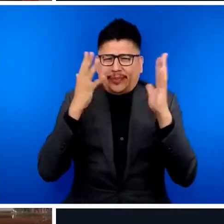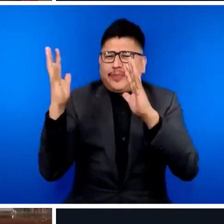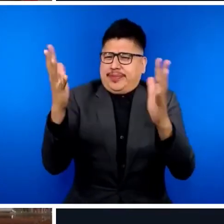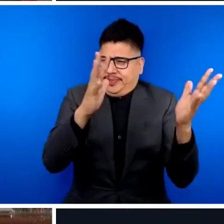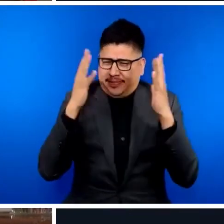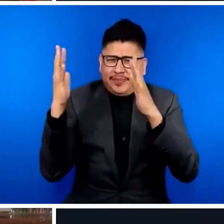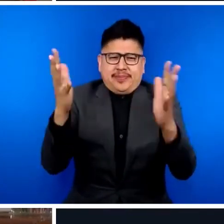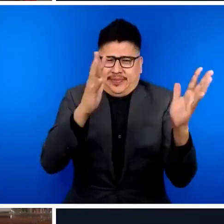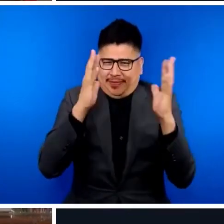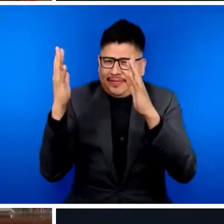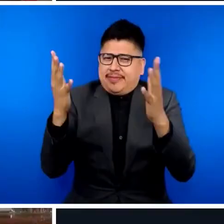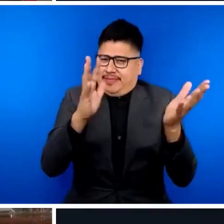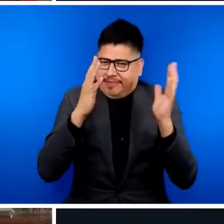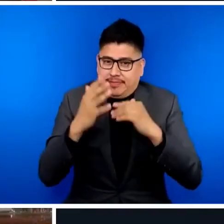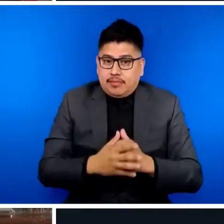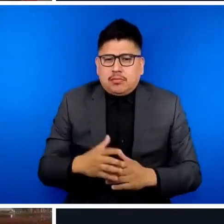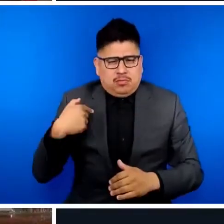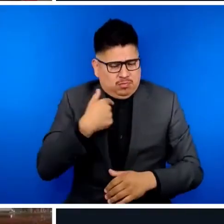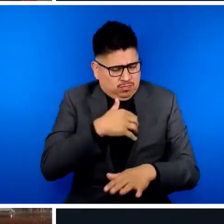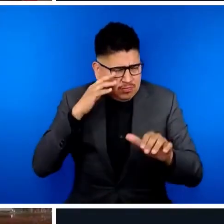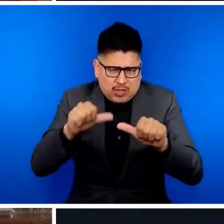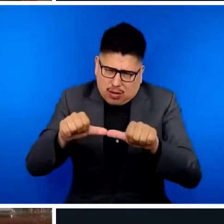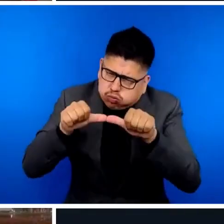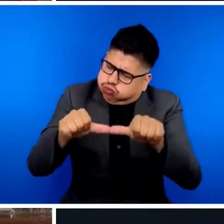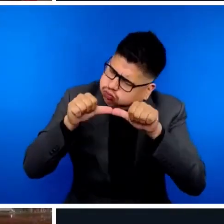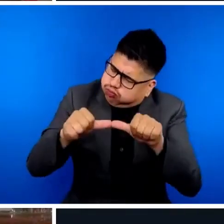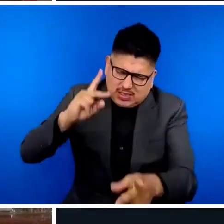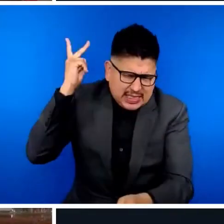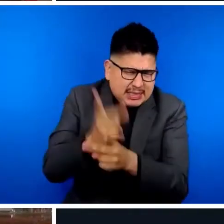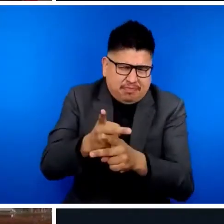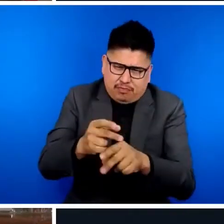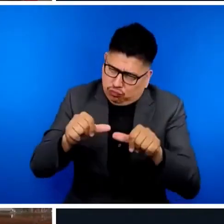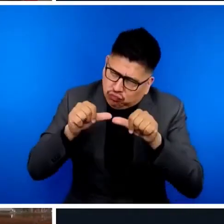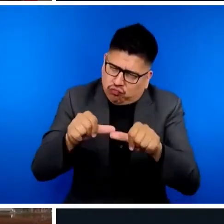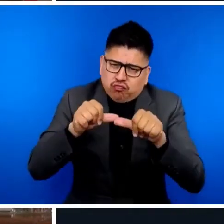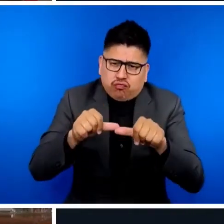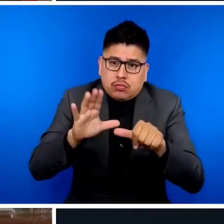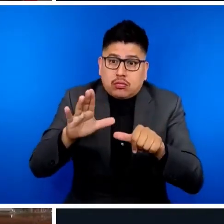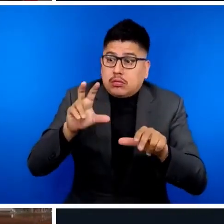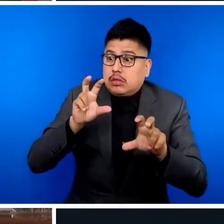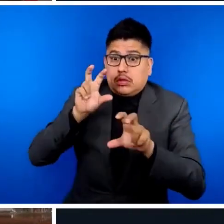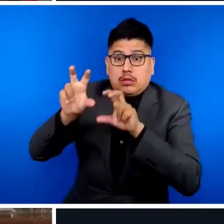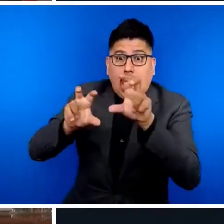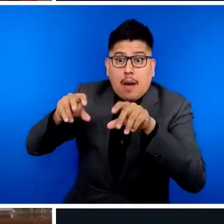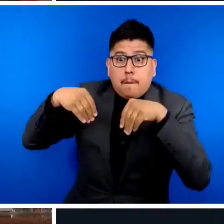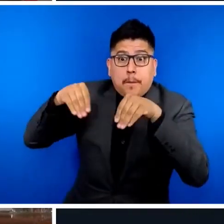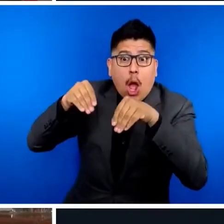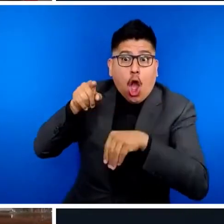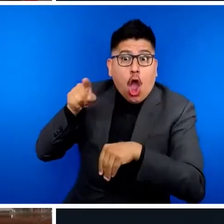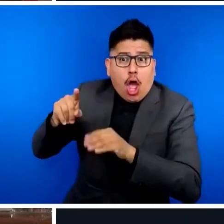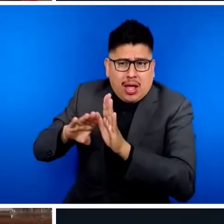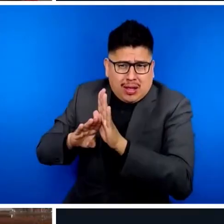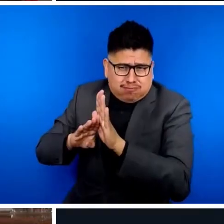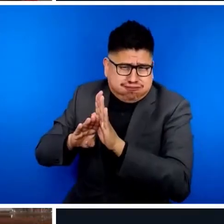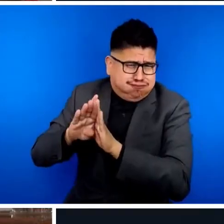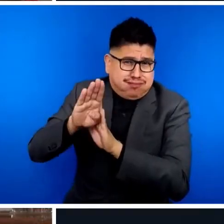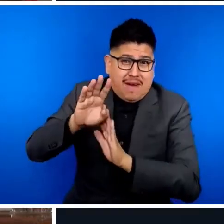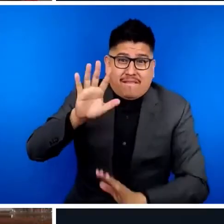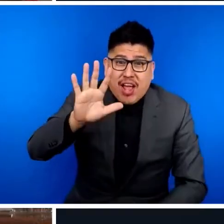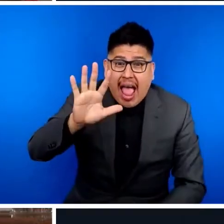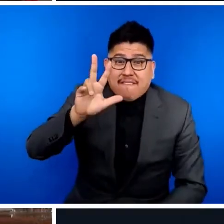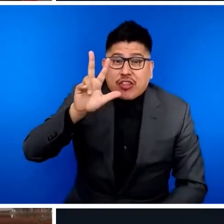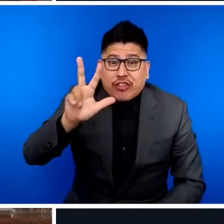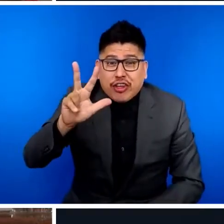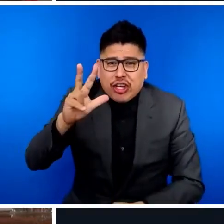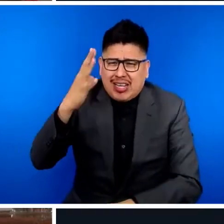And we are going to keep it that way. The stock market has set 53 all-time record highs since the